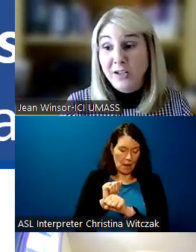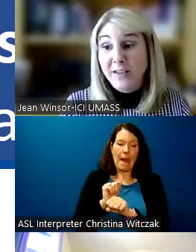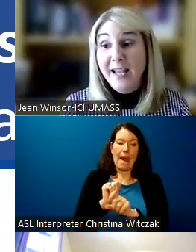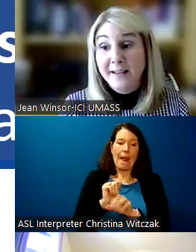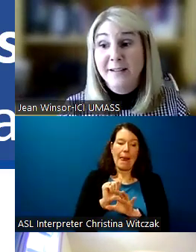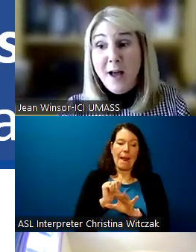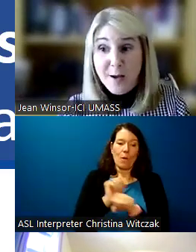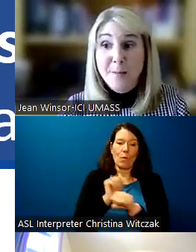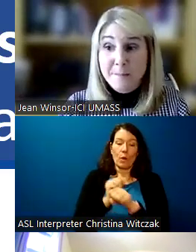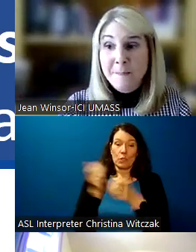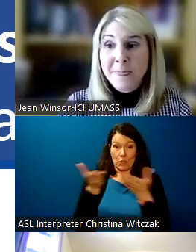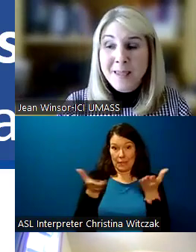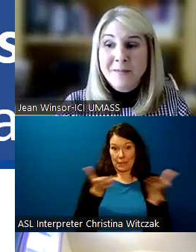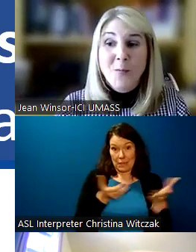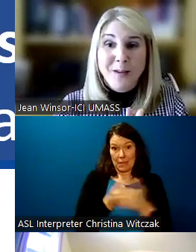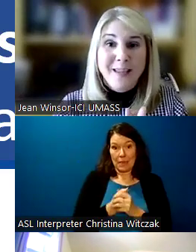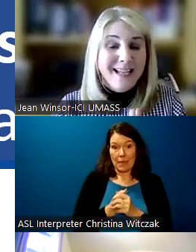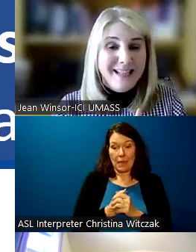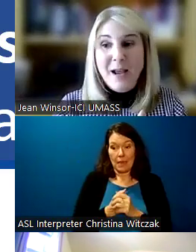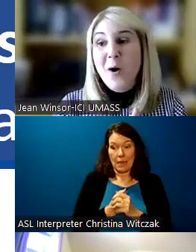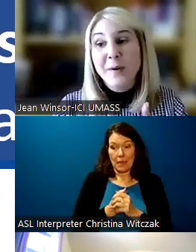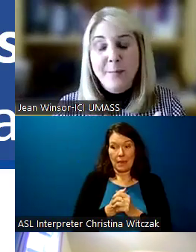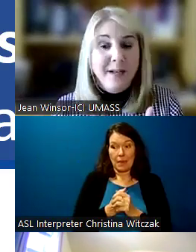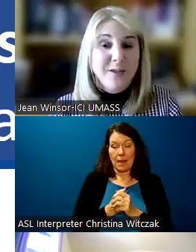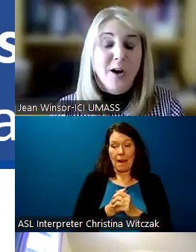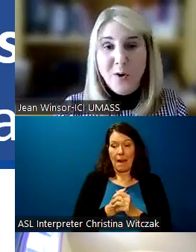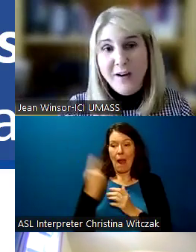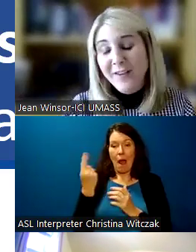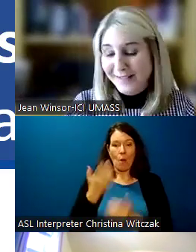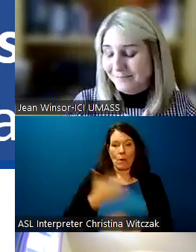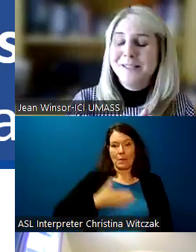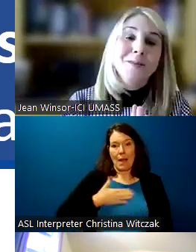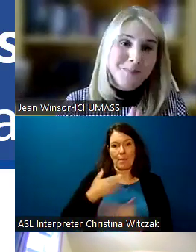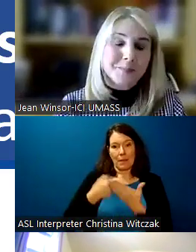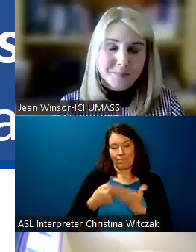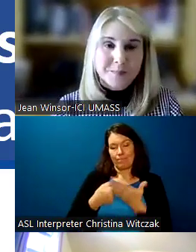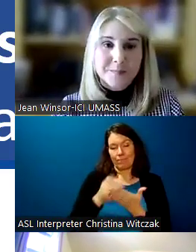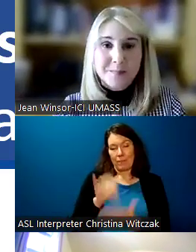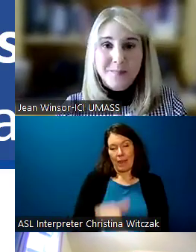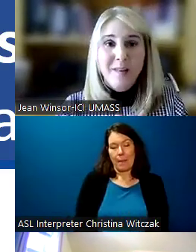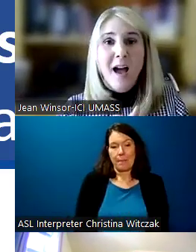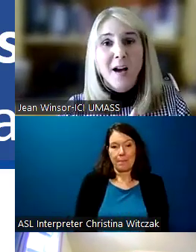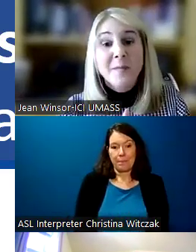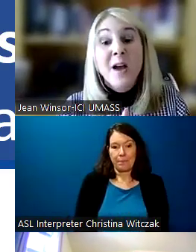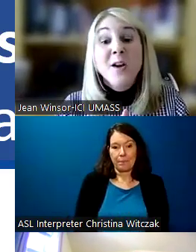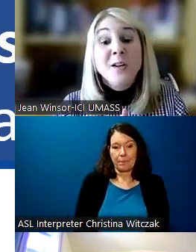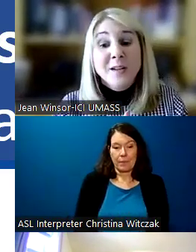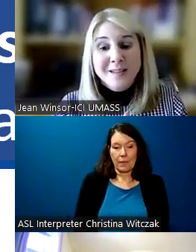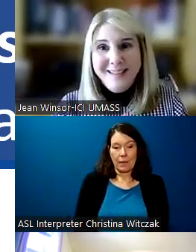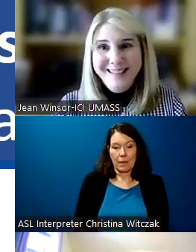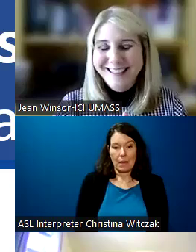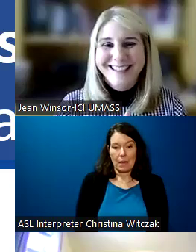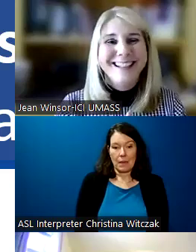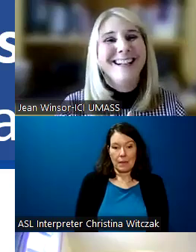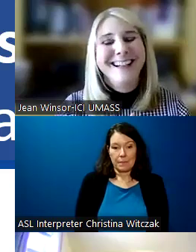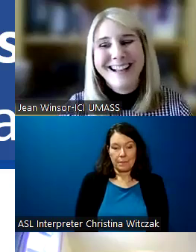that look like? Hopefully that, and I'm always happy to talk more offline. So. Thank you so much. You're